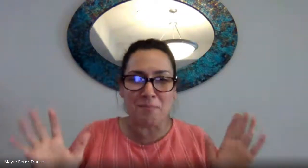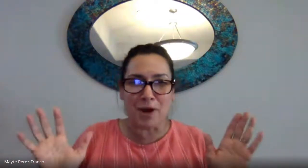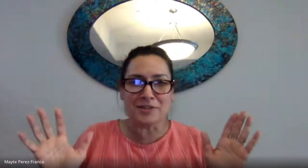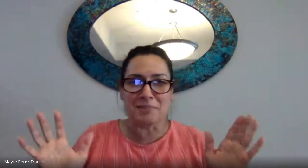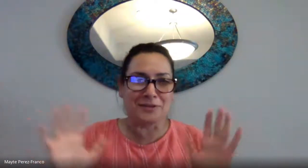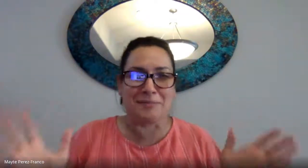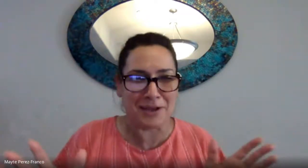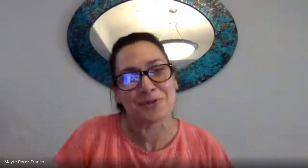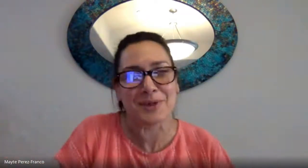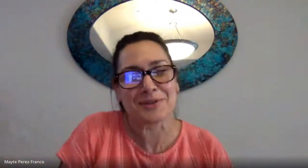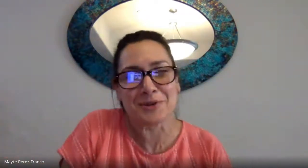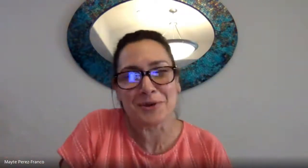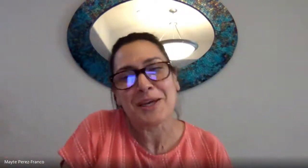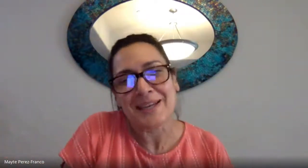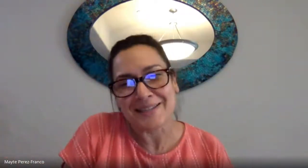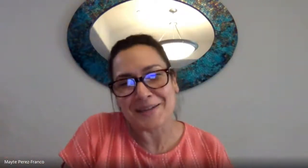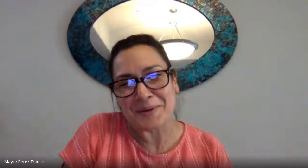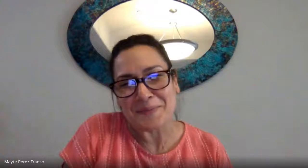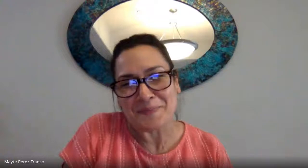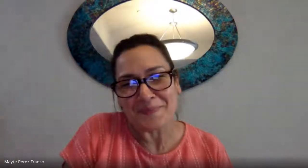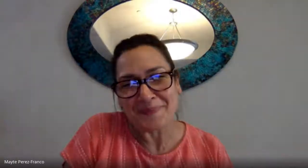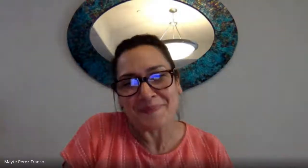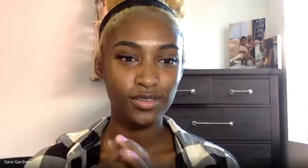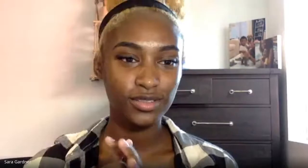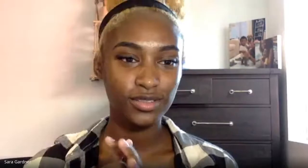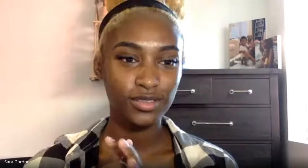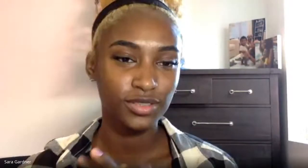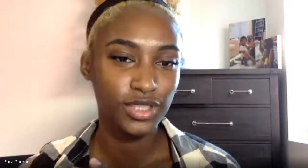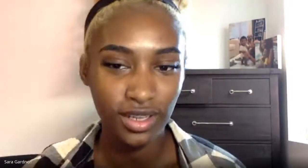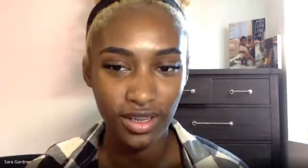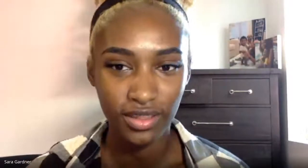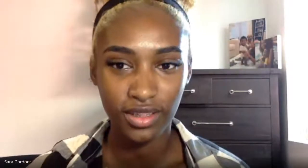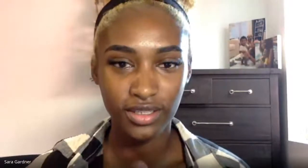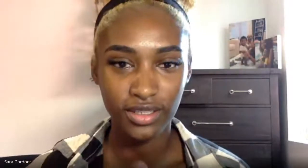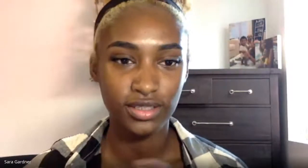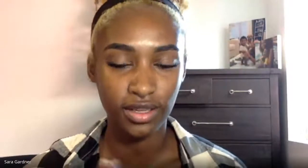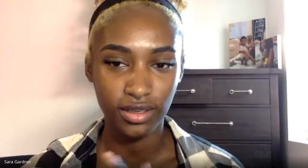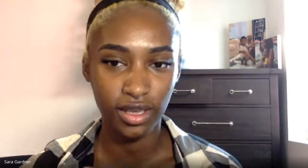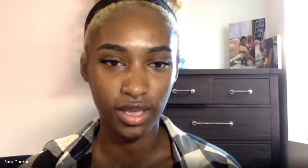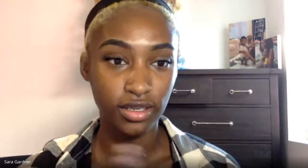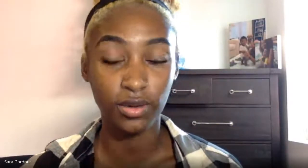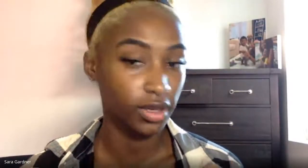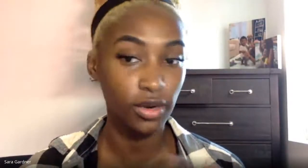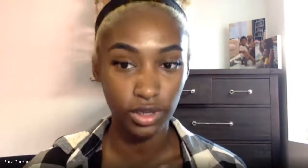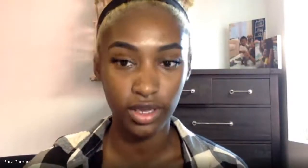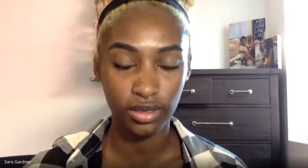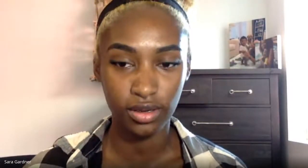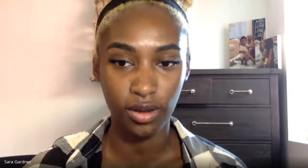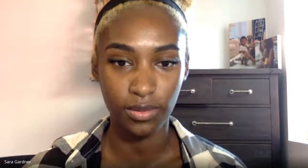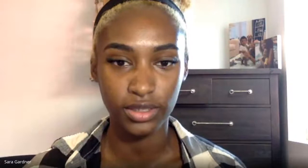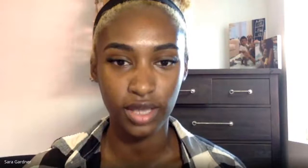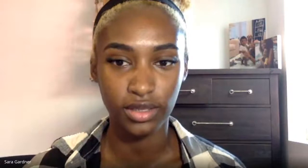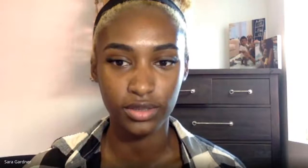that I'm pausing because I'm not sure what to do. So no, thank you so much for sharing that. I think that's exactly, it can